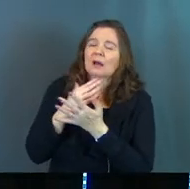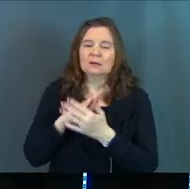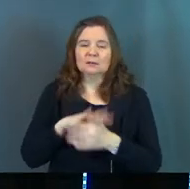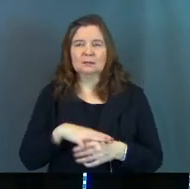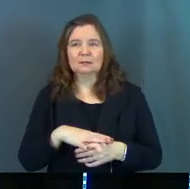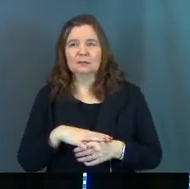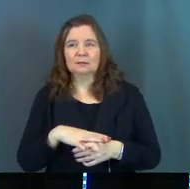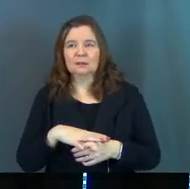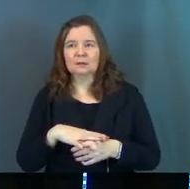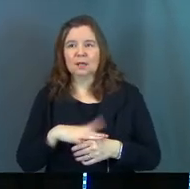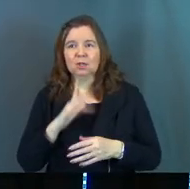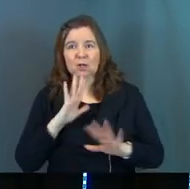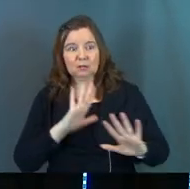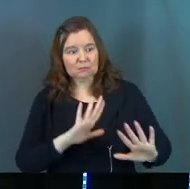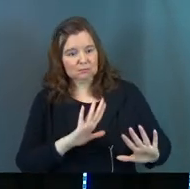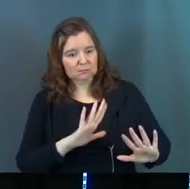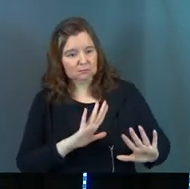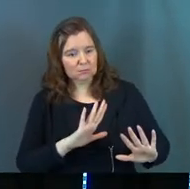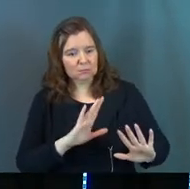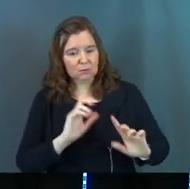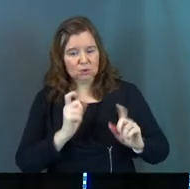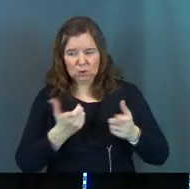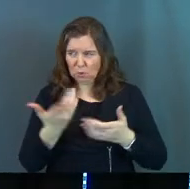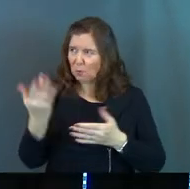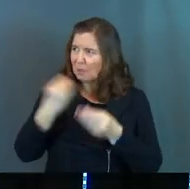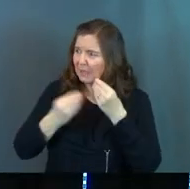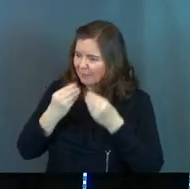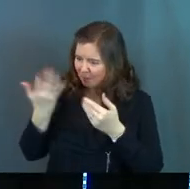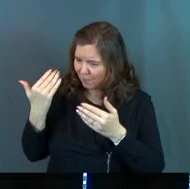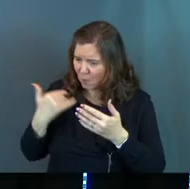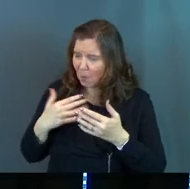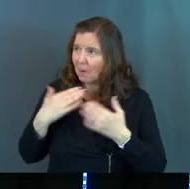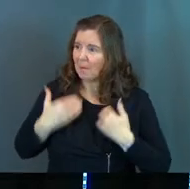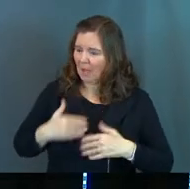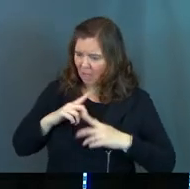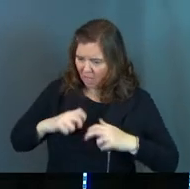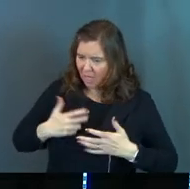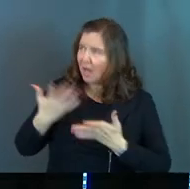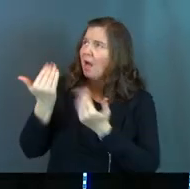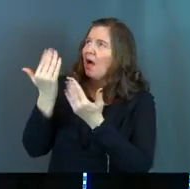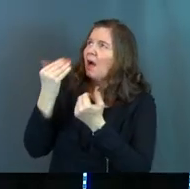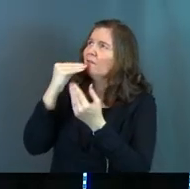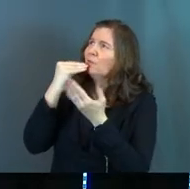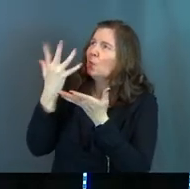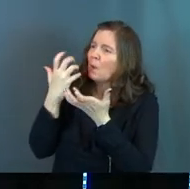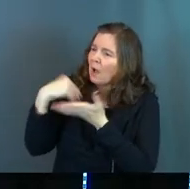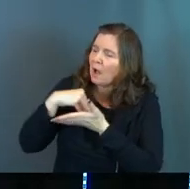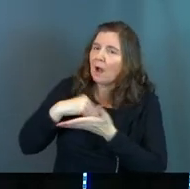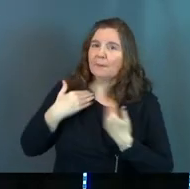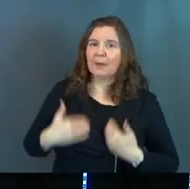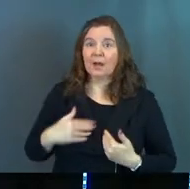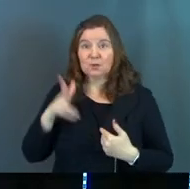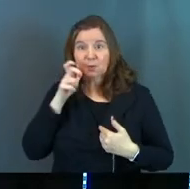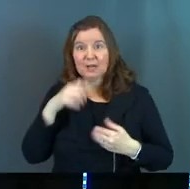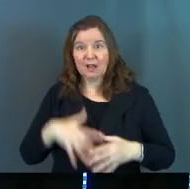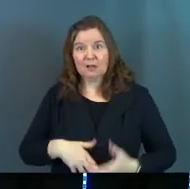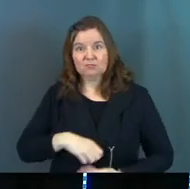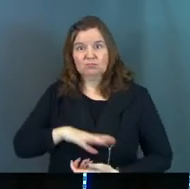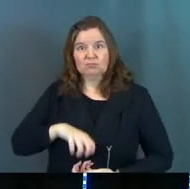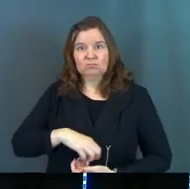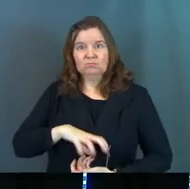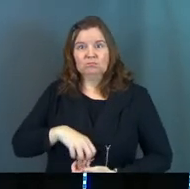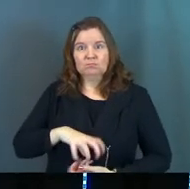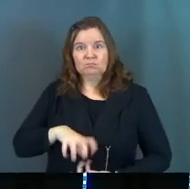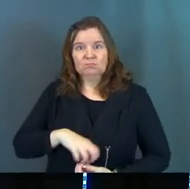hey, you gave me these things before. How dare you? And you can hear its voice,